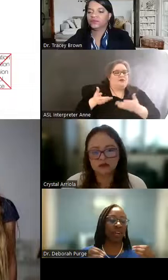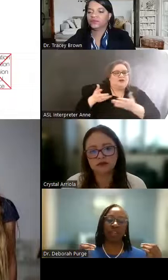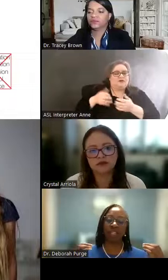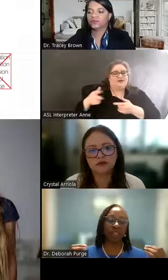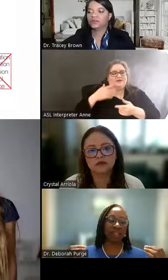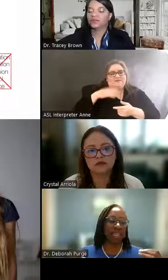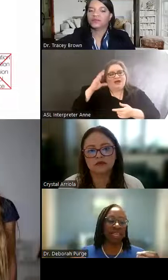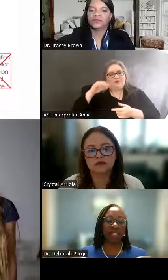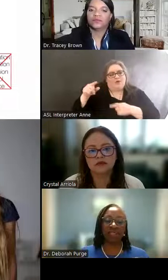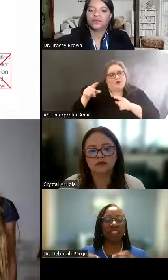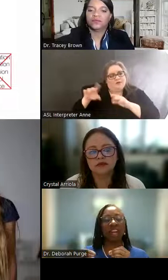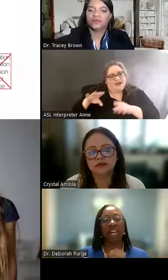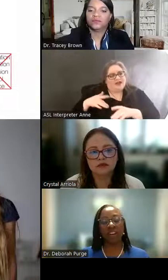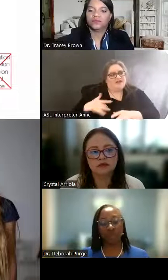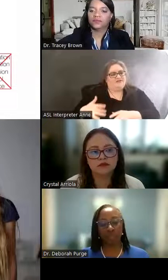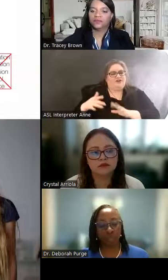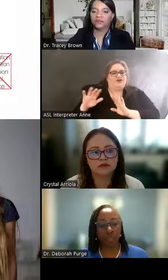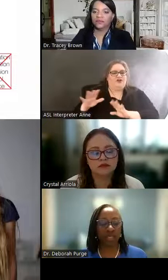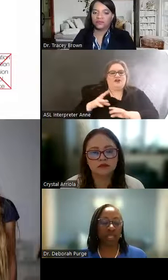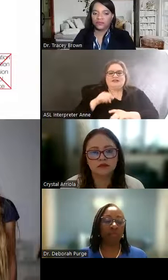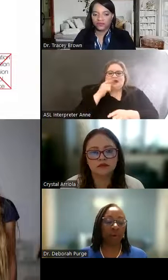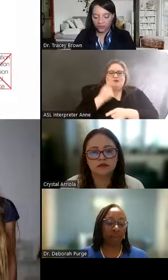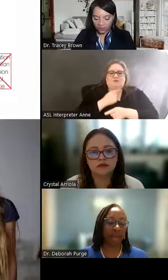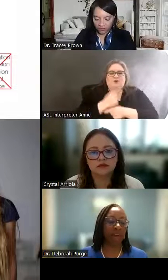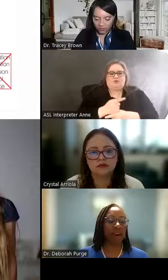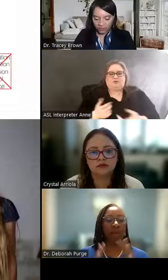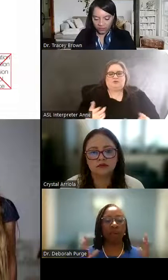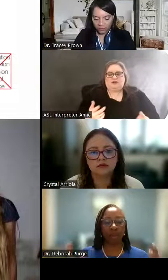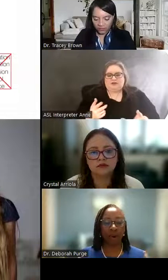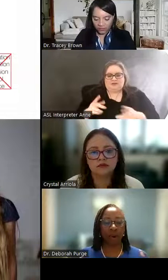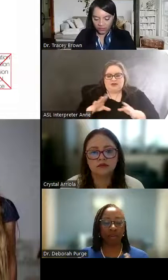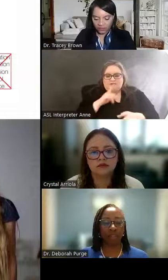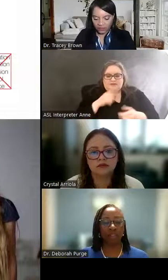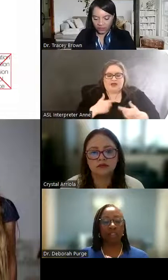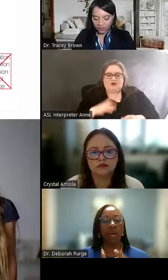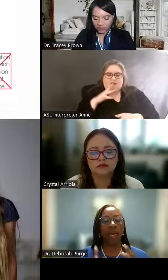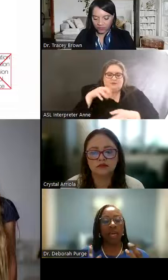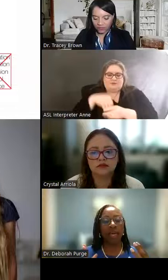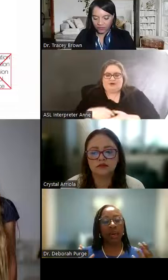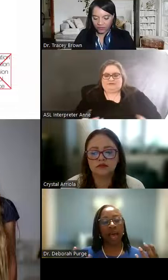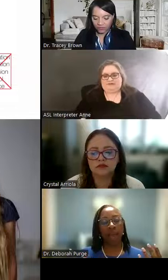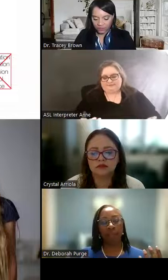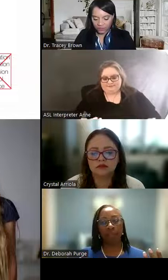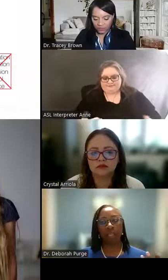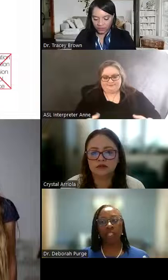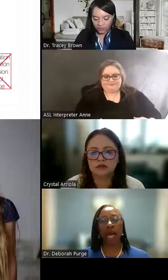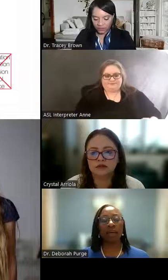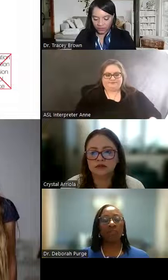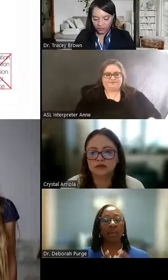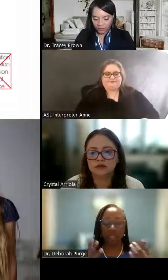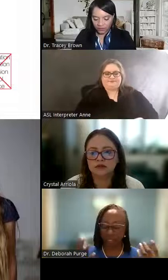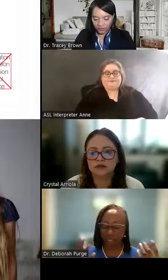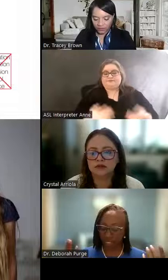behavior. This is not inappropriate. This is inappropriate behavior. I don't want to be a part of this. And so the